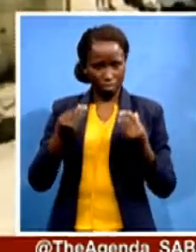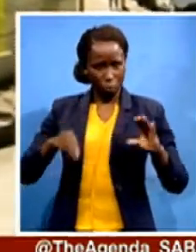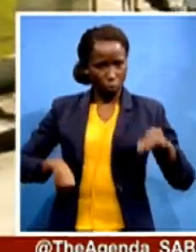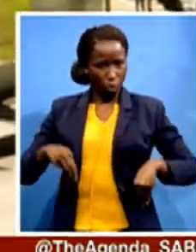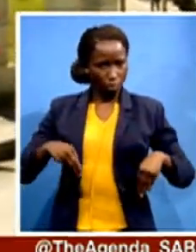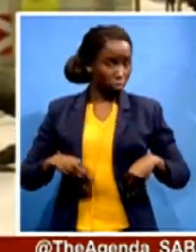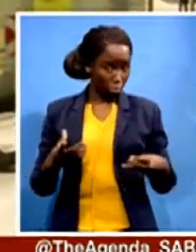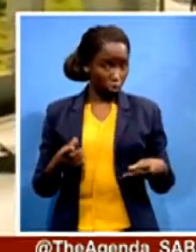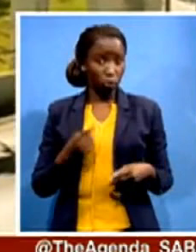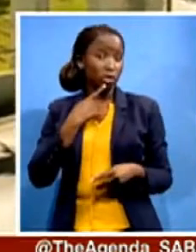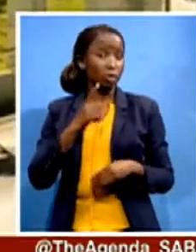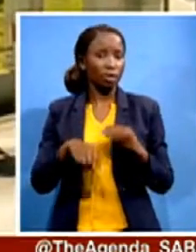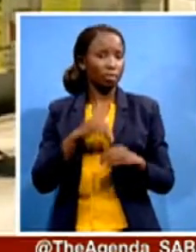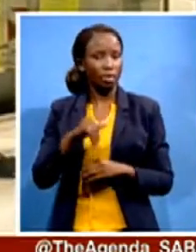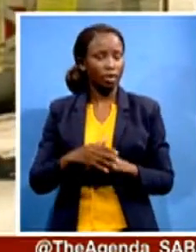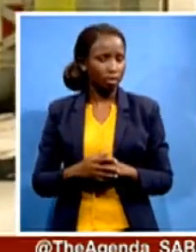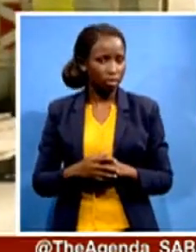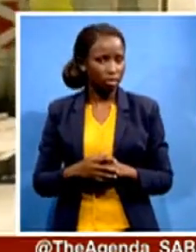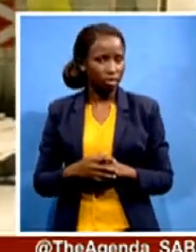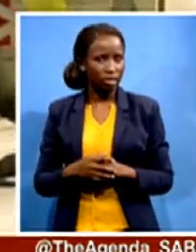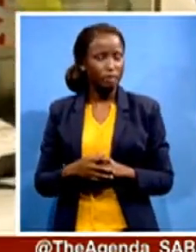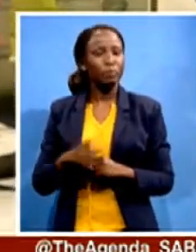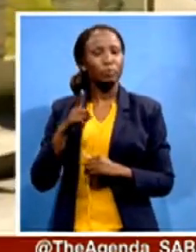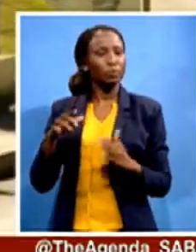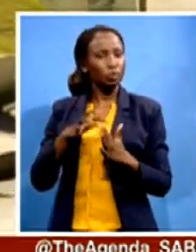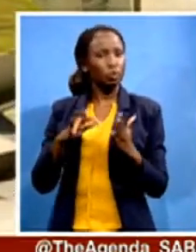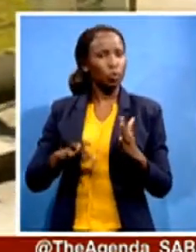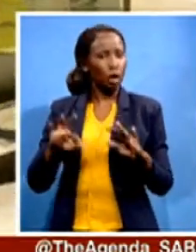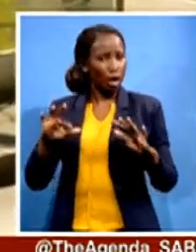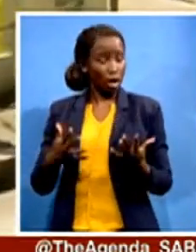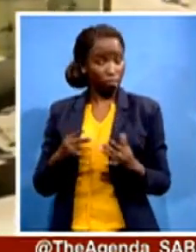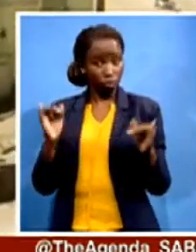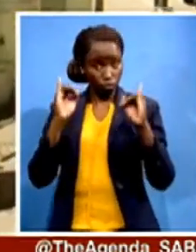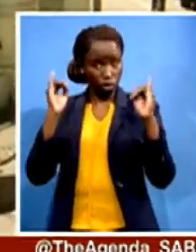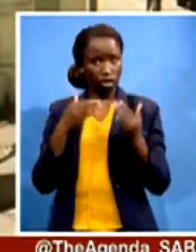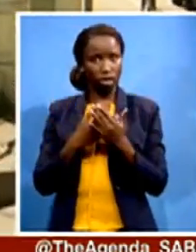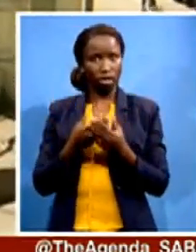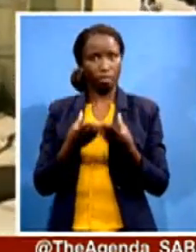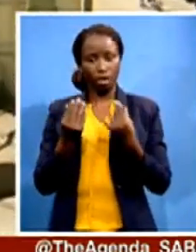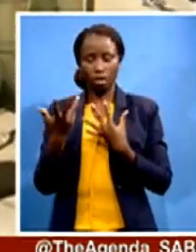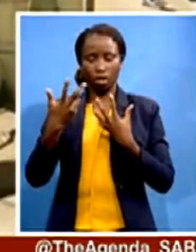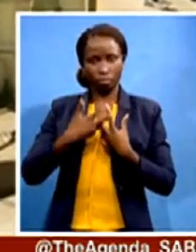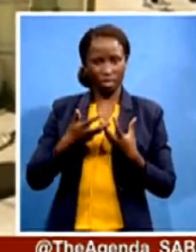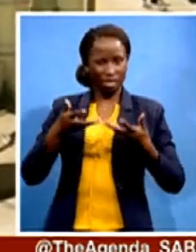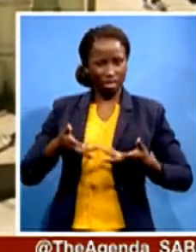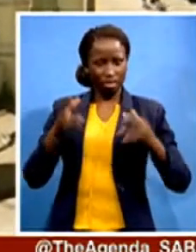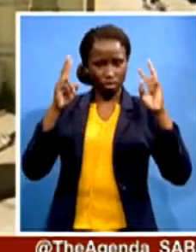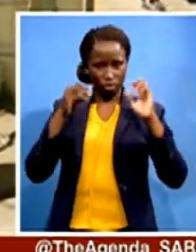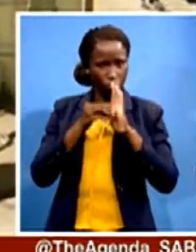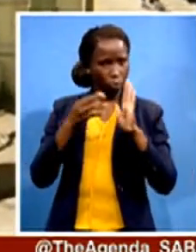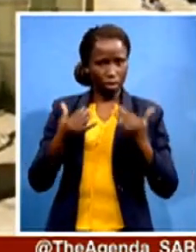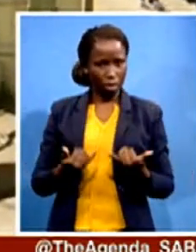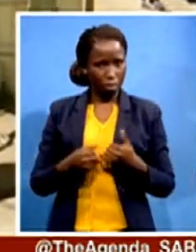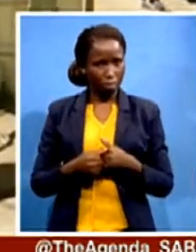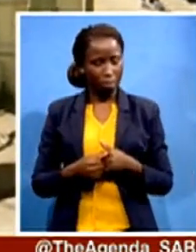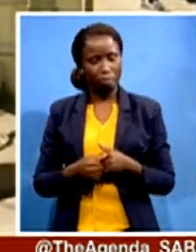this of this matter of them not communicating with the students? Thanks for raising that. Again,